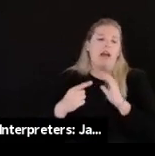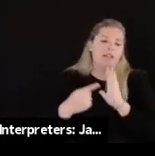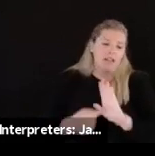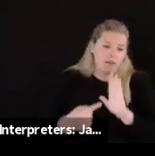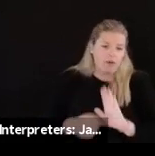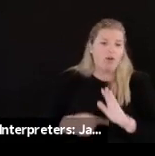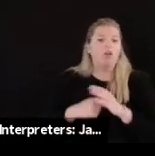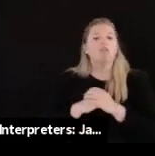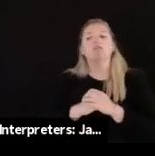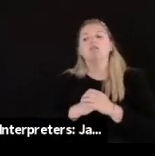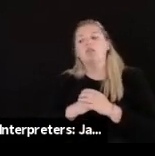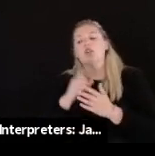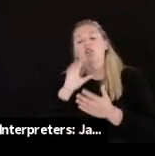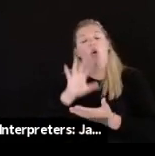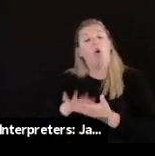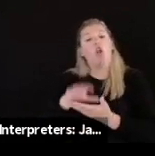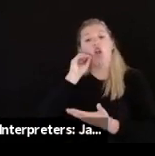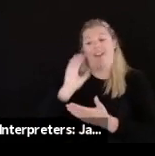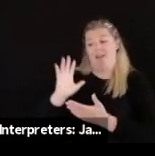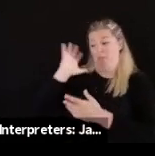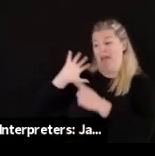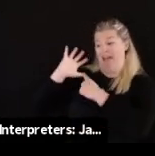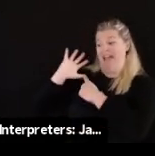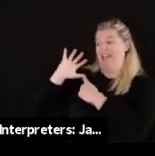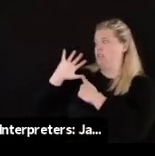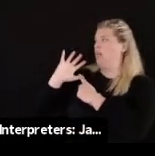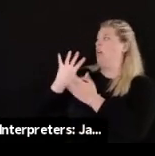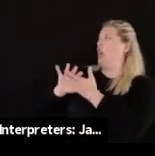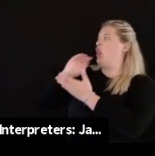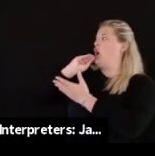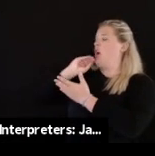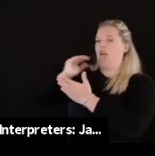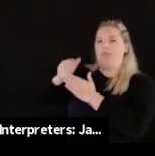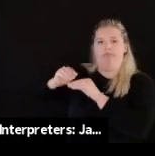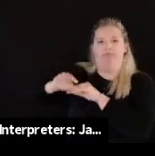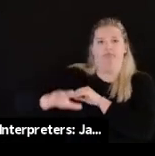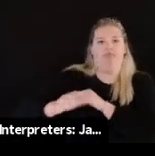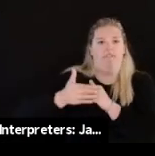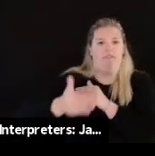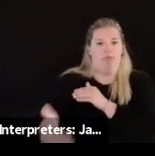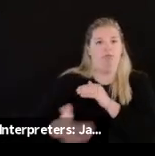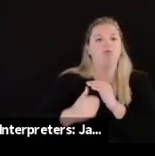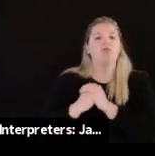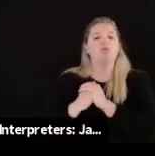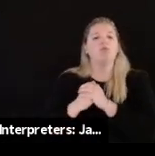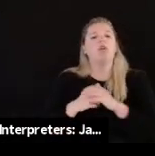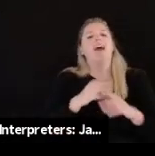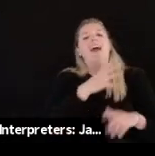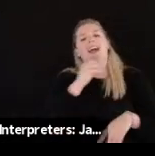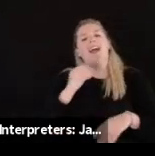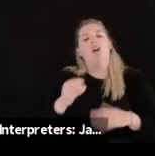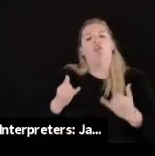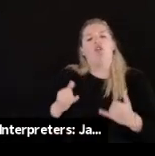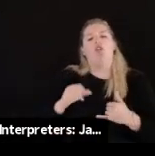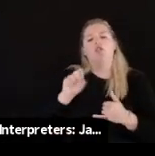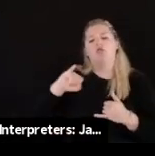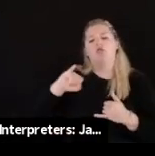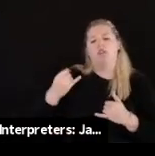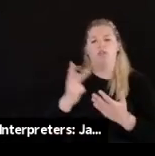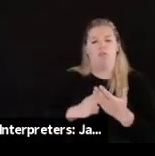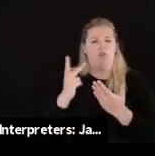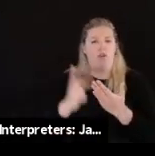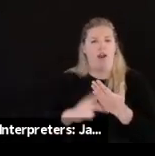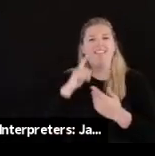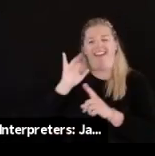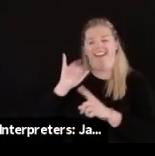So learning from our past to help guide our future initiatives, and current social justice programming that is highlighted by Stop